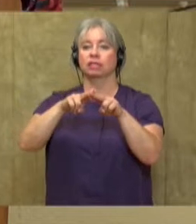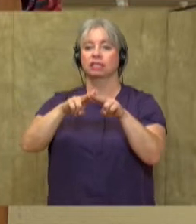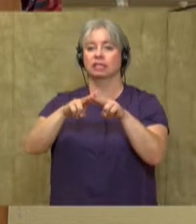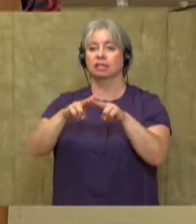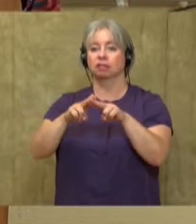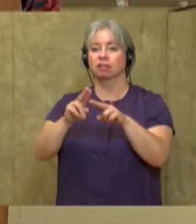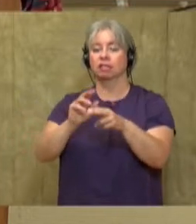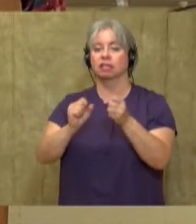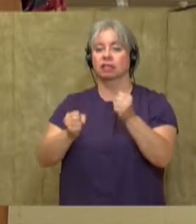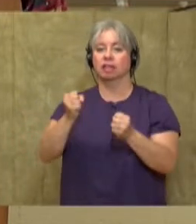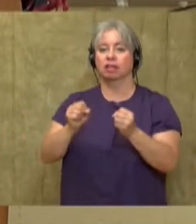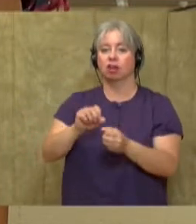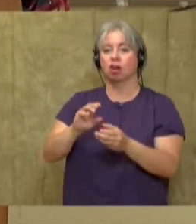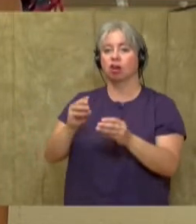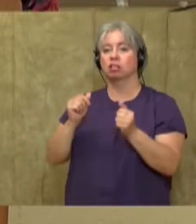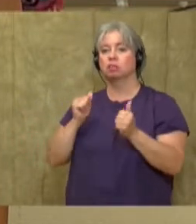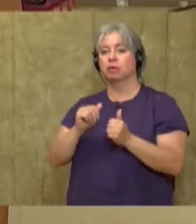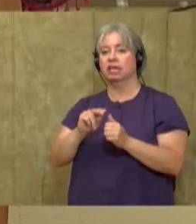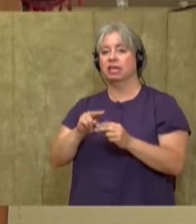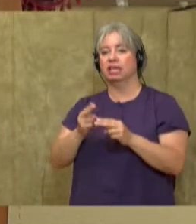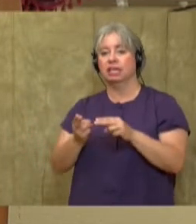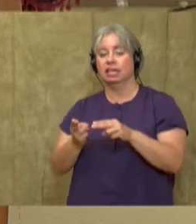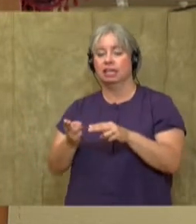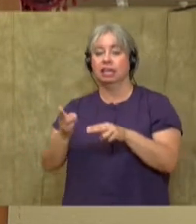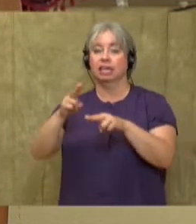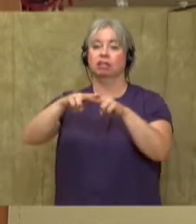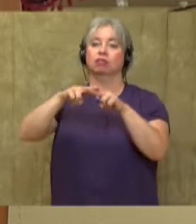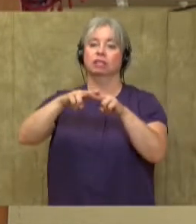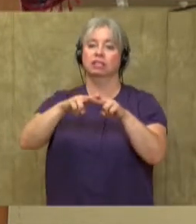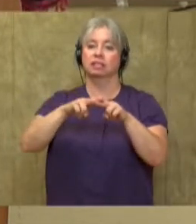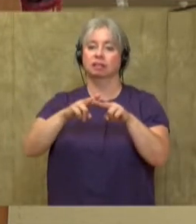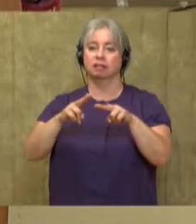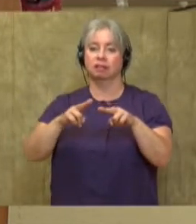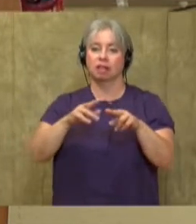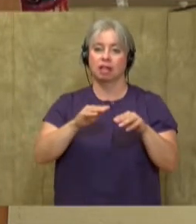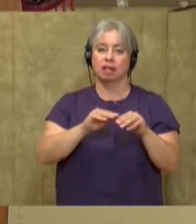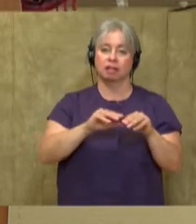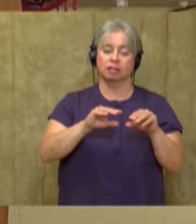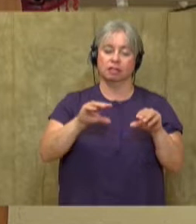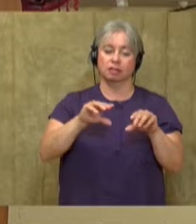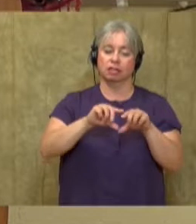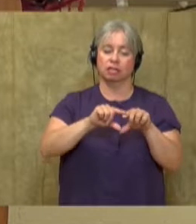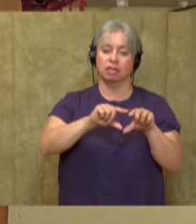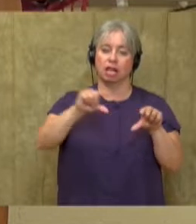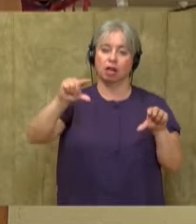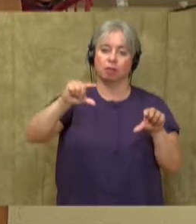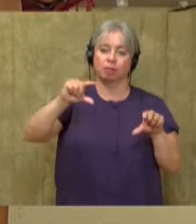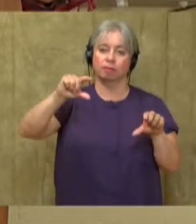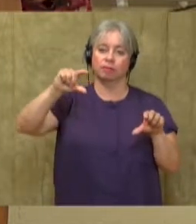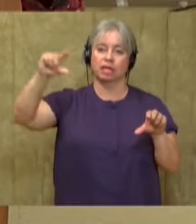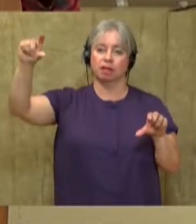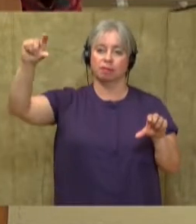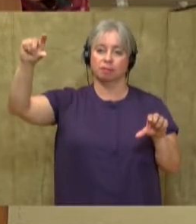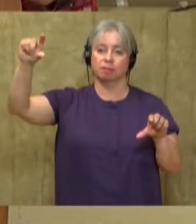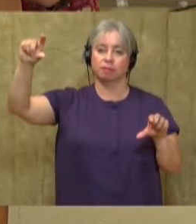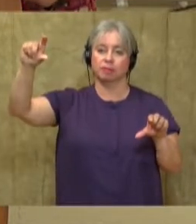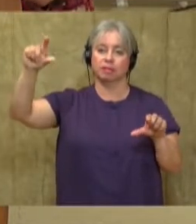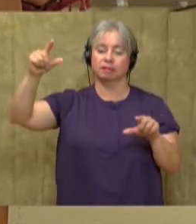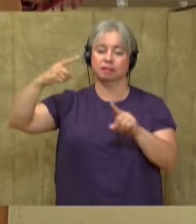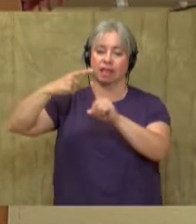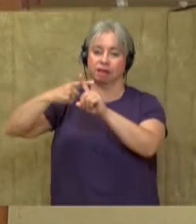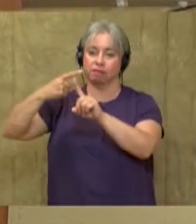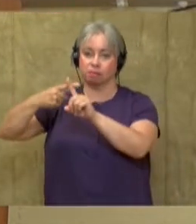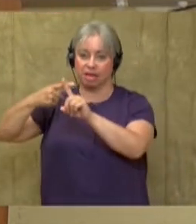the vehicle speed increases. So that would mean this is going up as well as this is going up. And that would have a